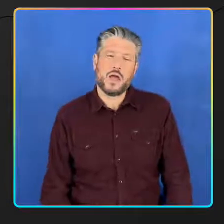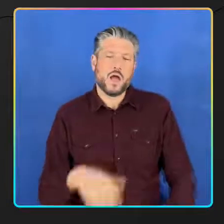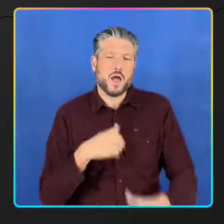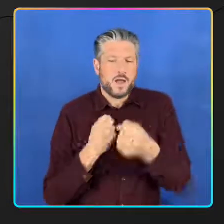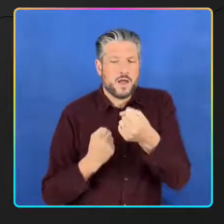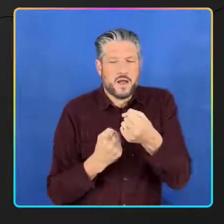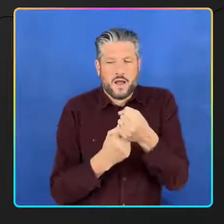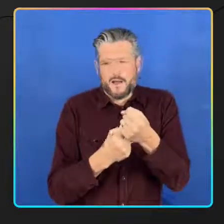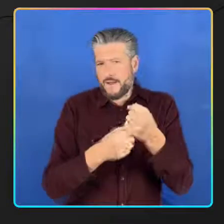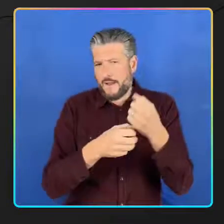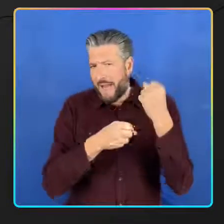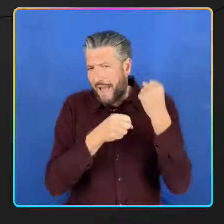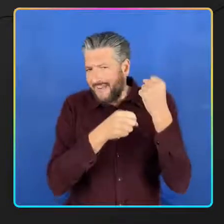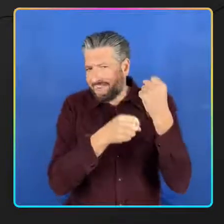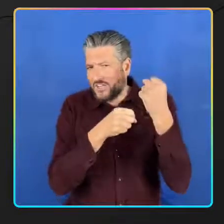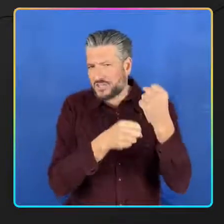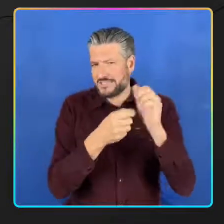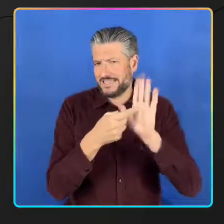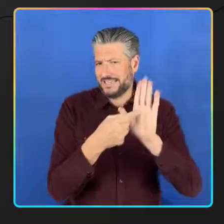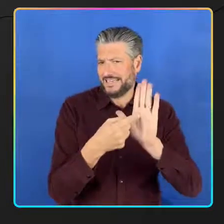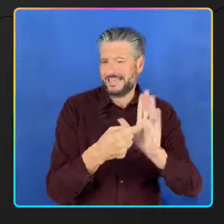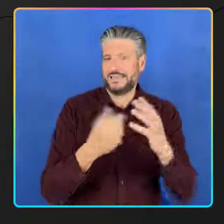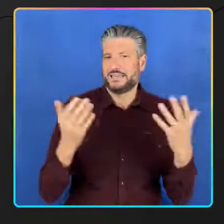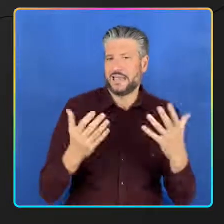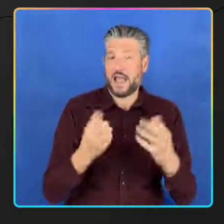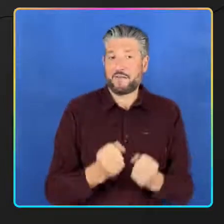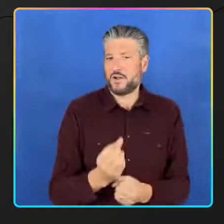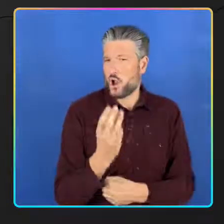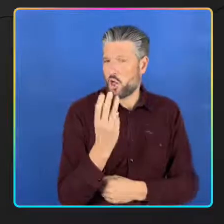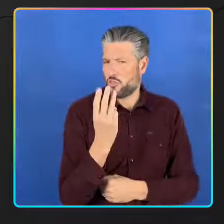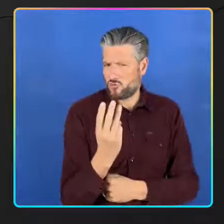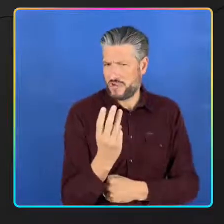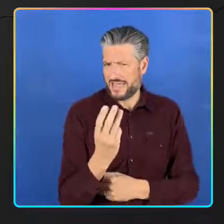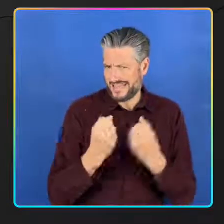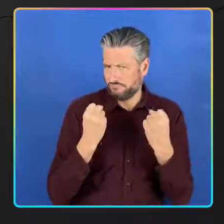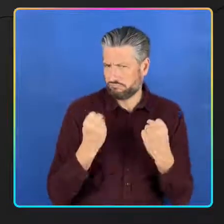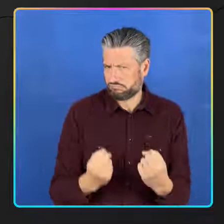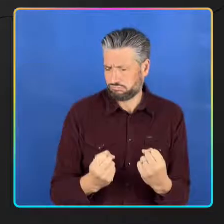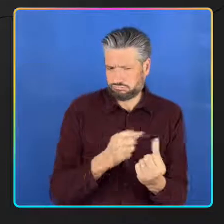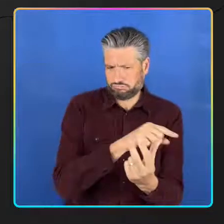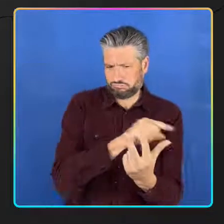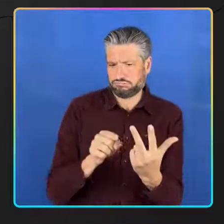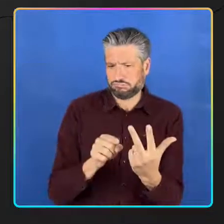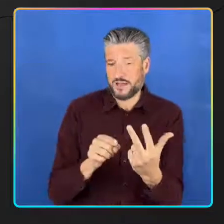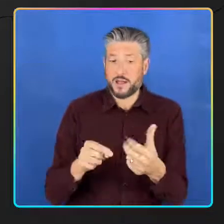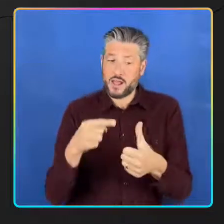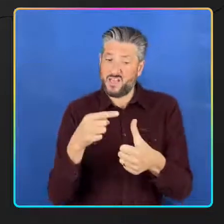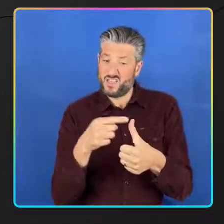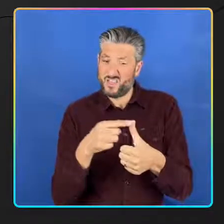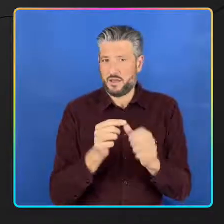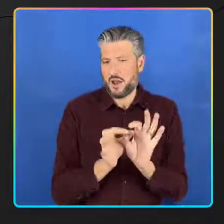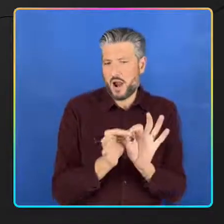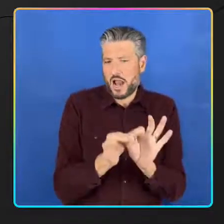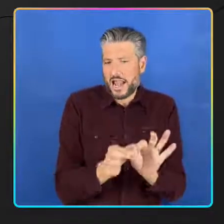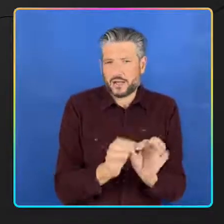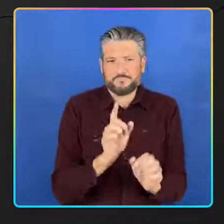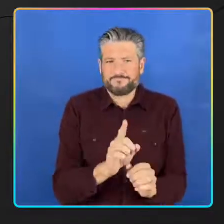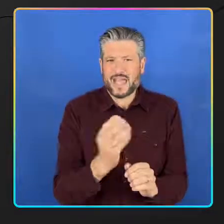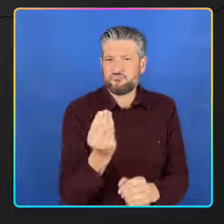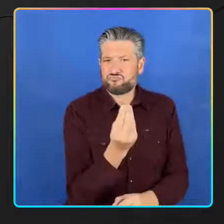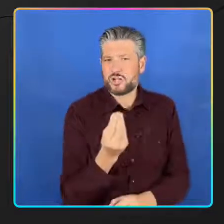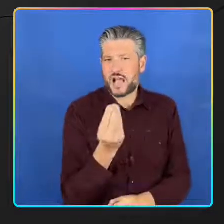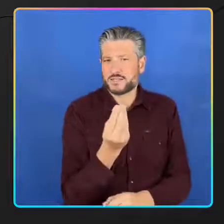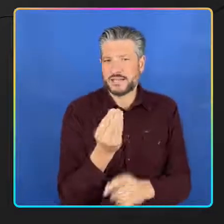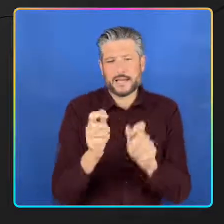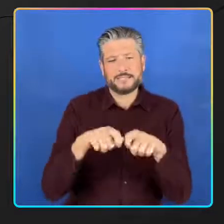pillars that we focus on. There's one pillar where we connect with the product team. And in my case, I connect with